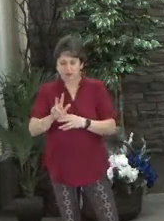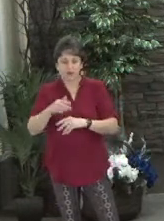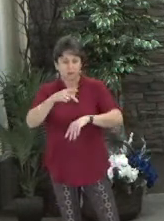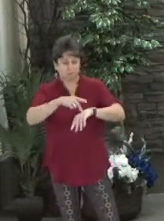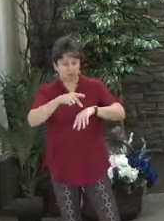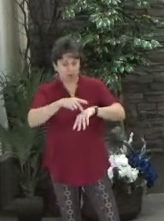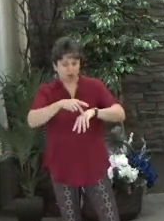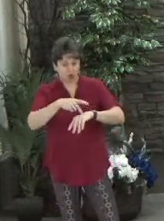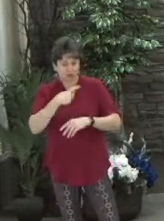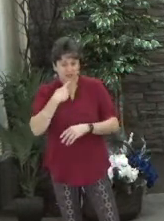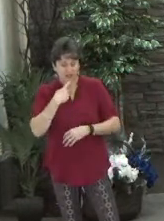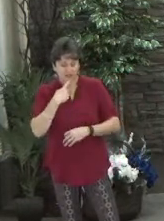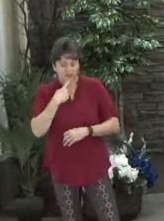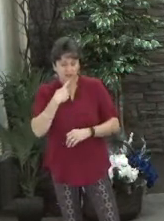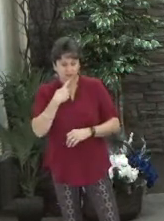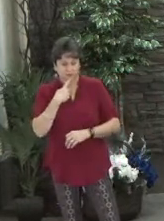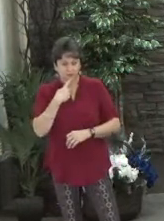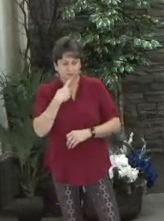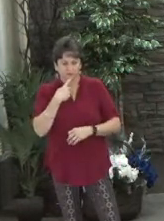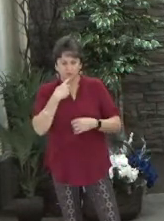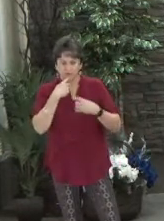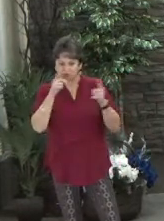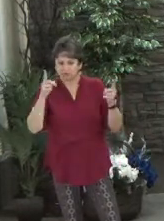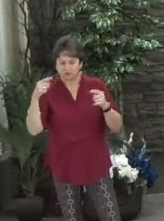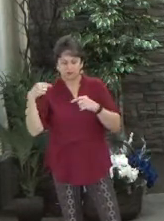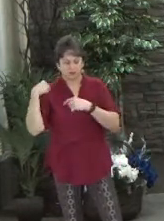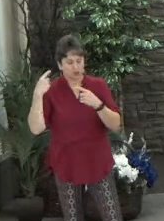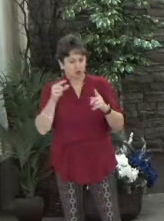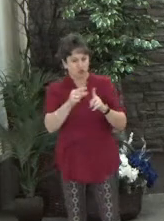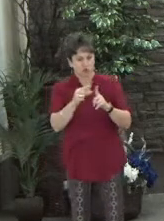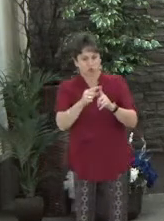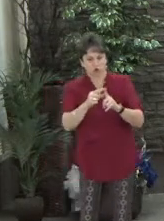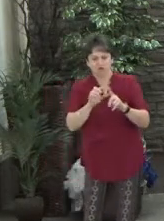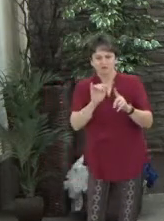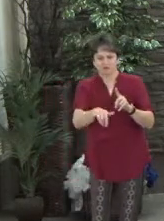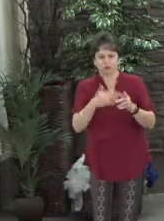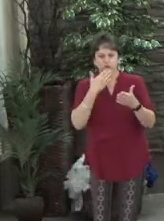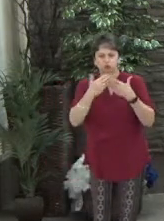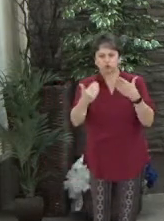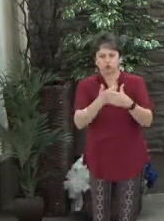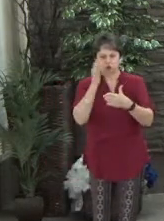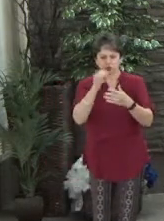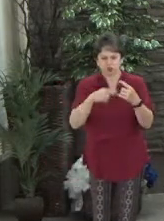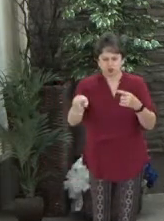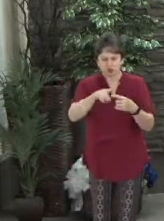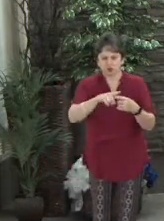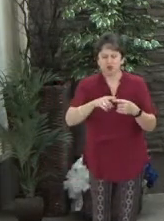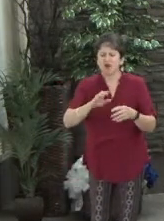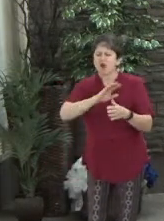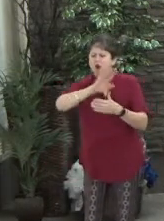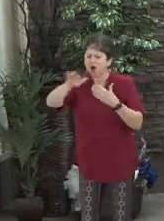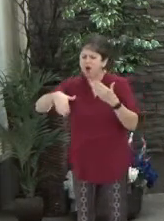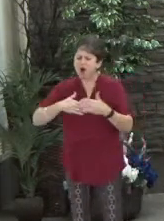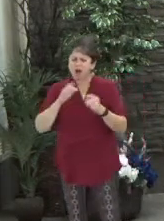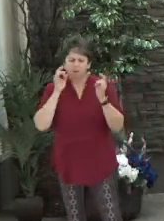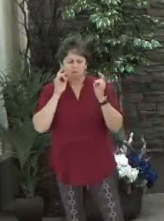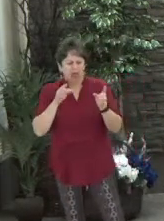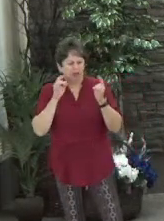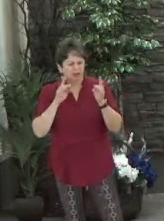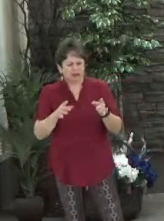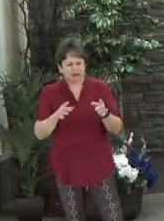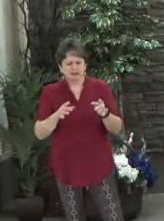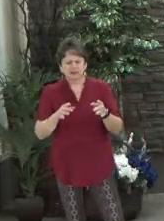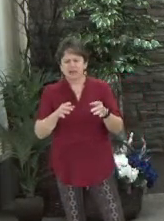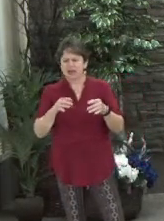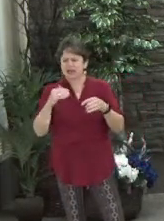Peter says, since the Word is the good news that was preached to you, put away all malice and